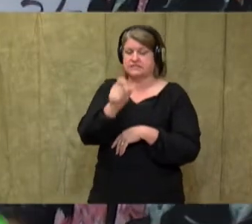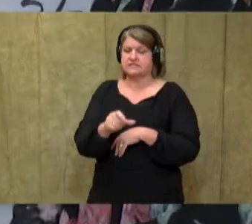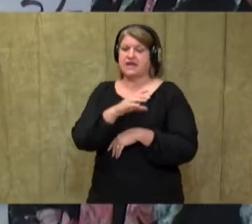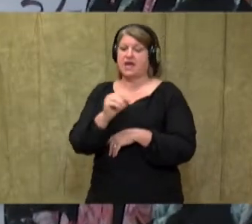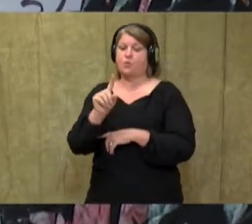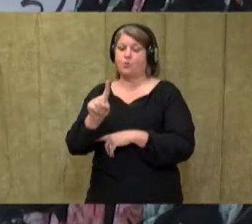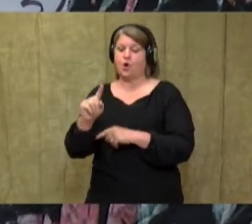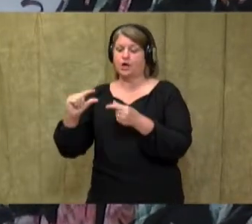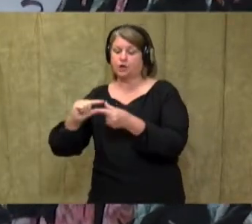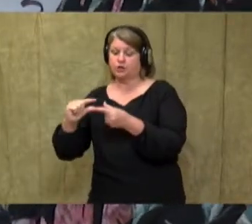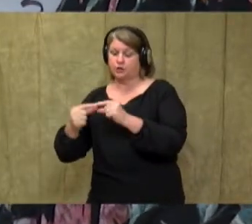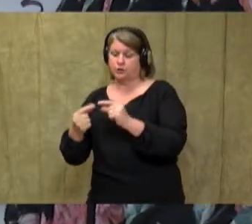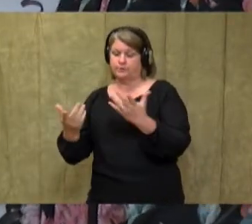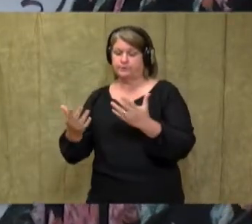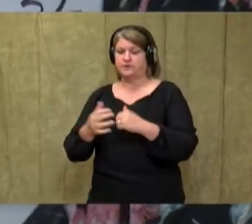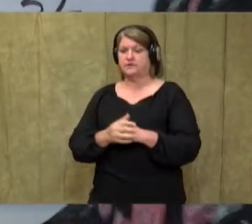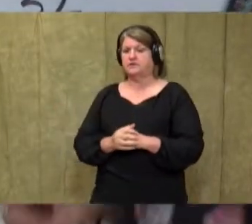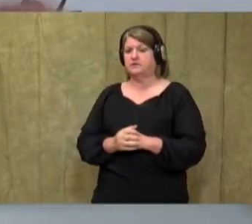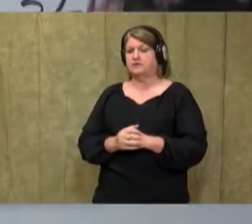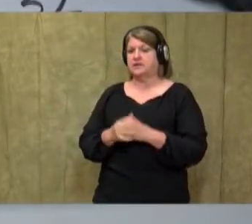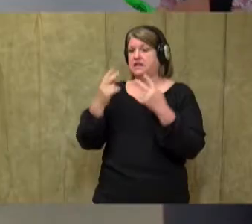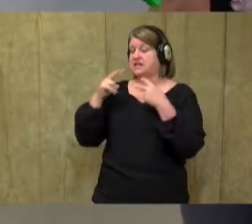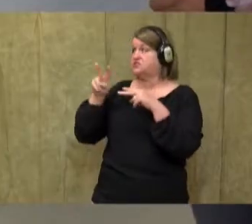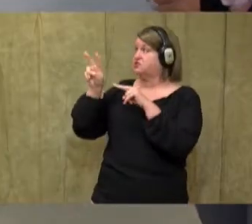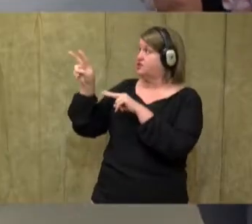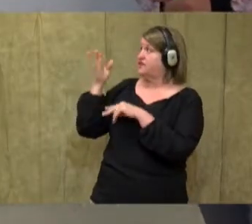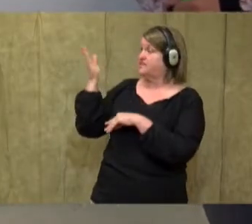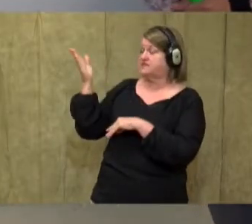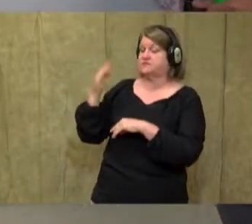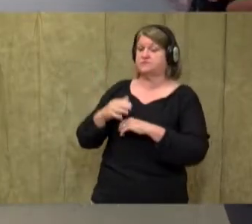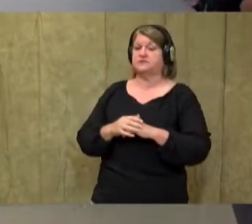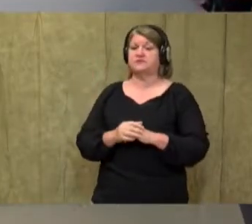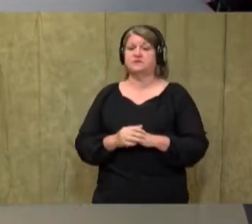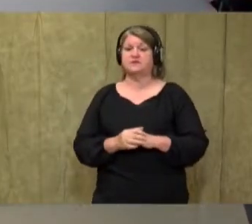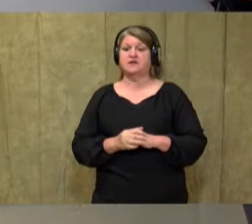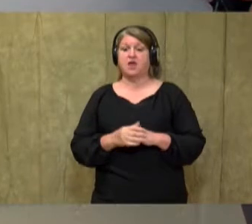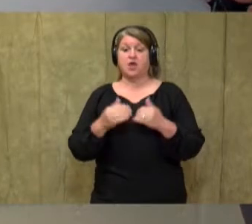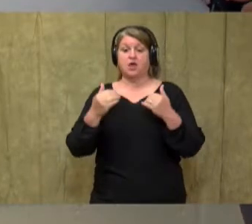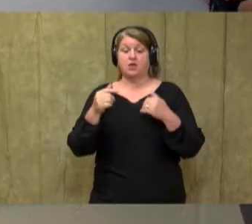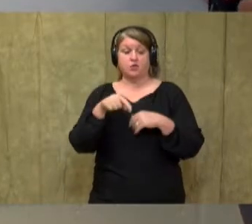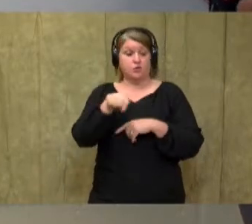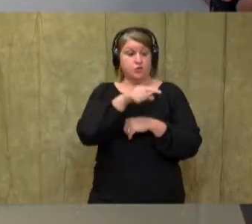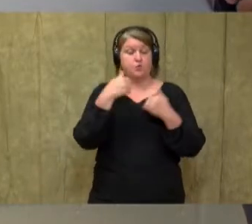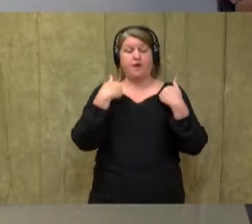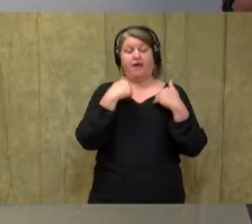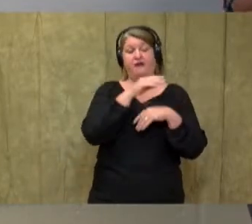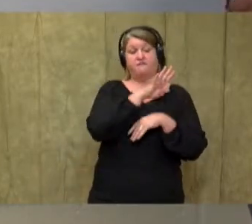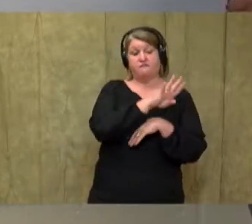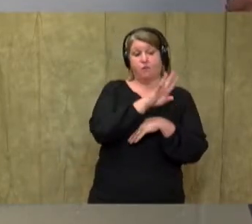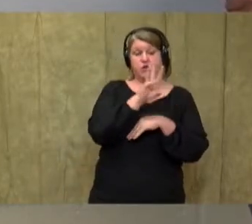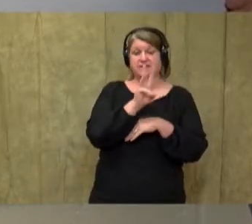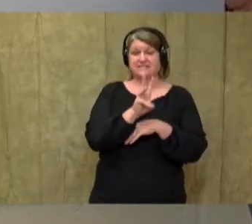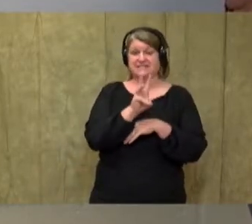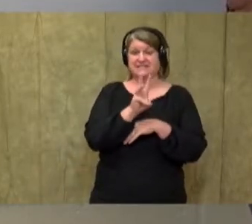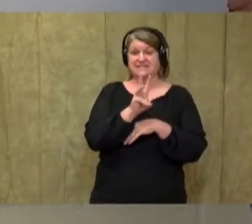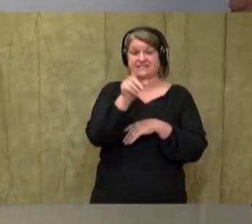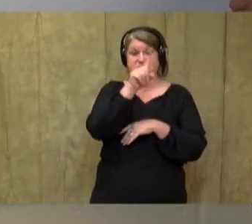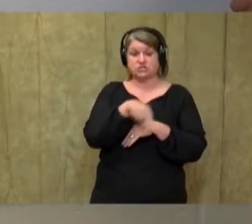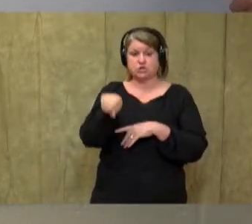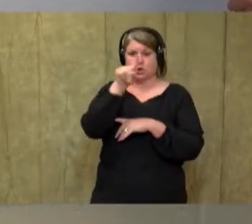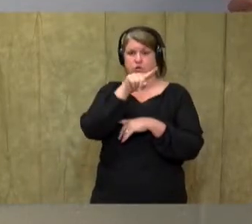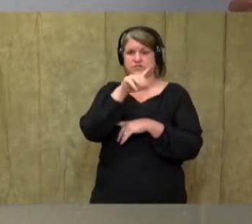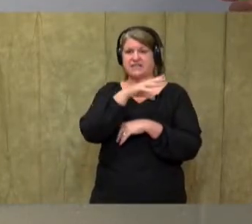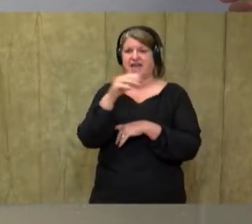cube. Let's take a look at this one. You have 46